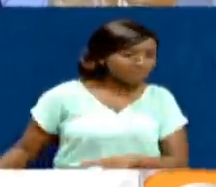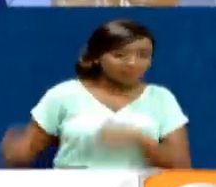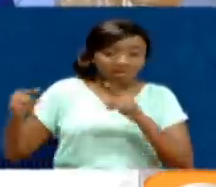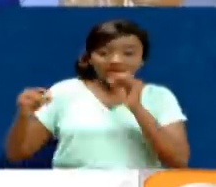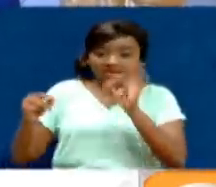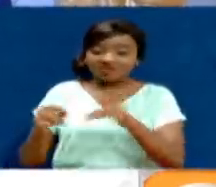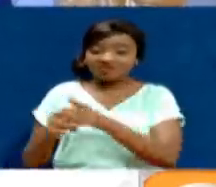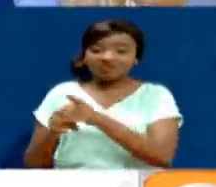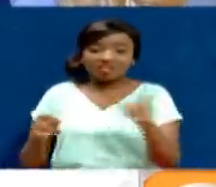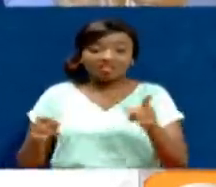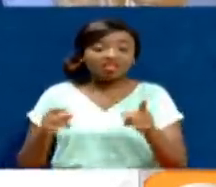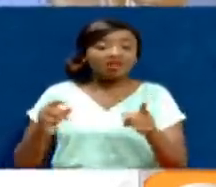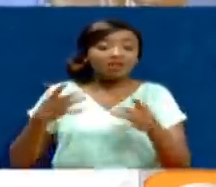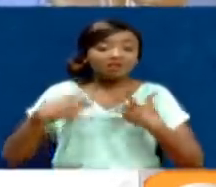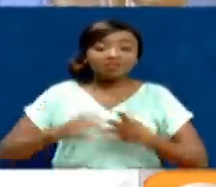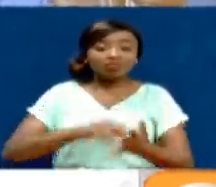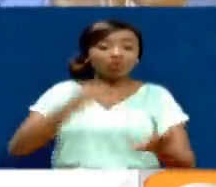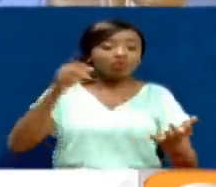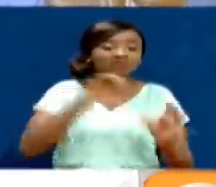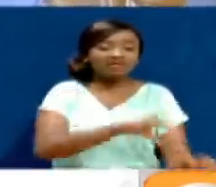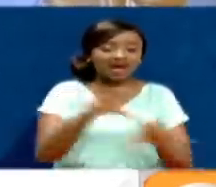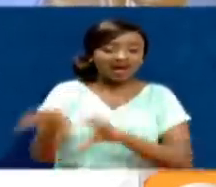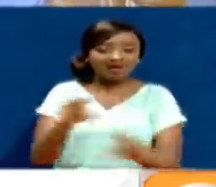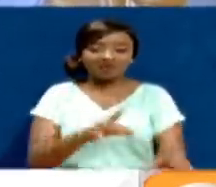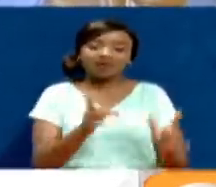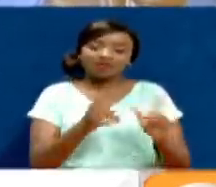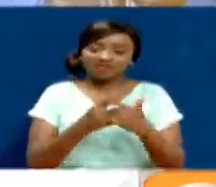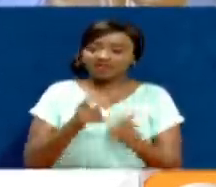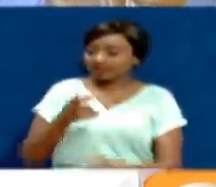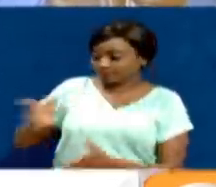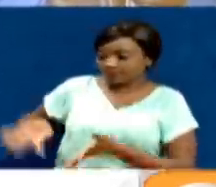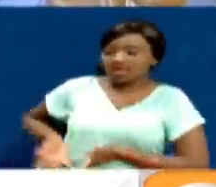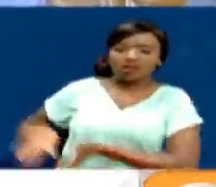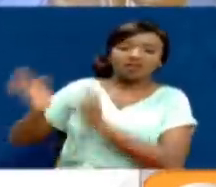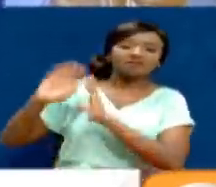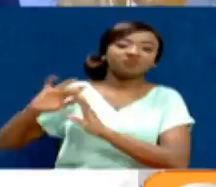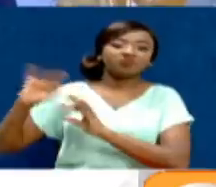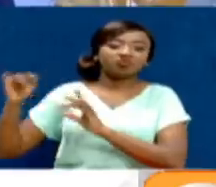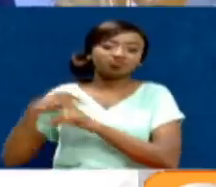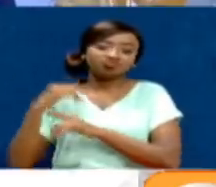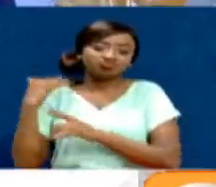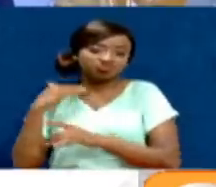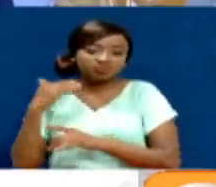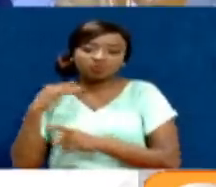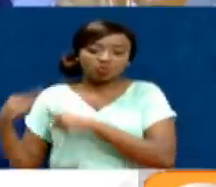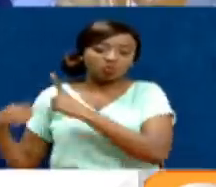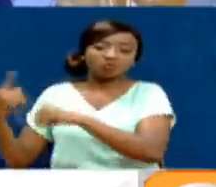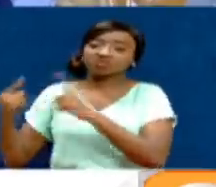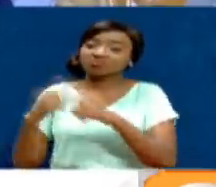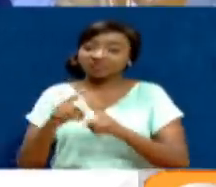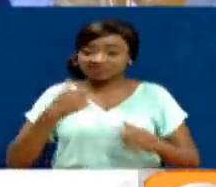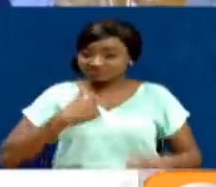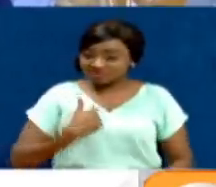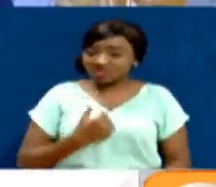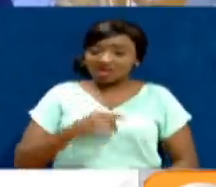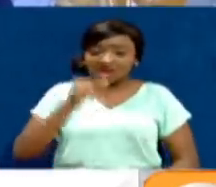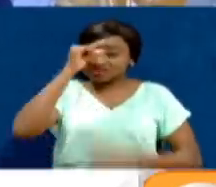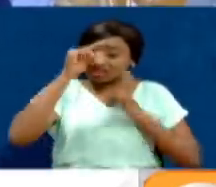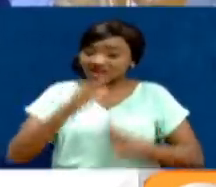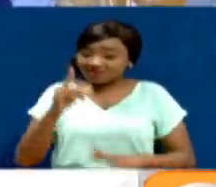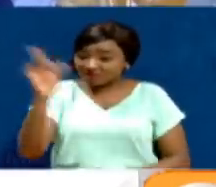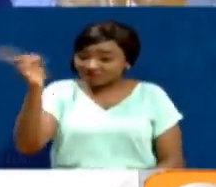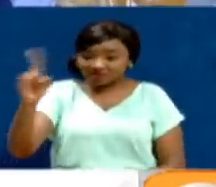sitakubali. Afadhali nitolewe kama wachitu niende nyumbani. Then hiyo ukora ifanyike kubomolea watu wakiwa wamelala kwa manyumba zao. But as the governor of Nairobi, I'll